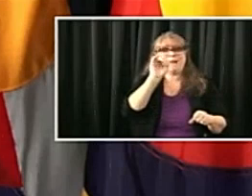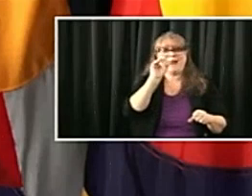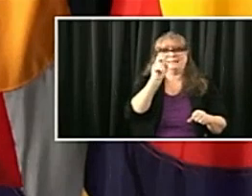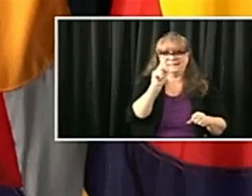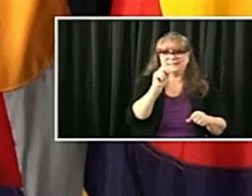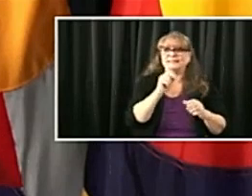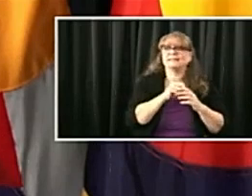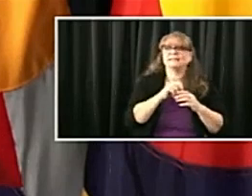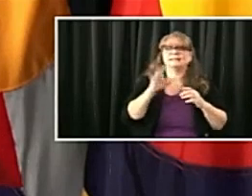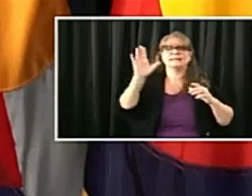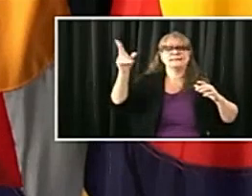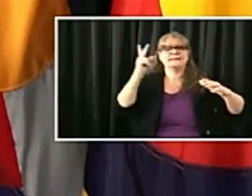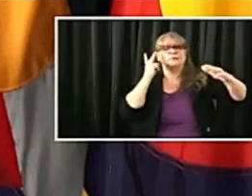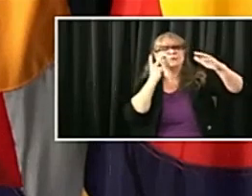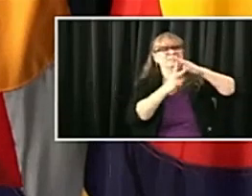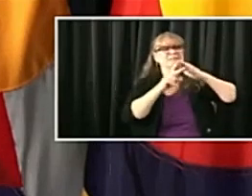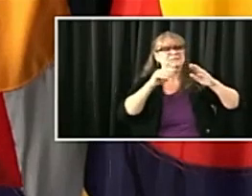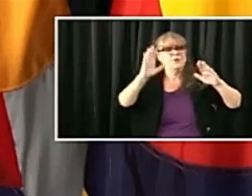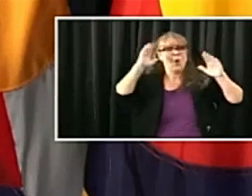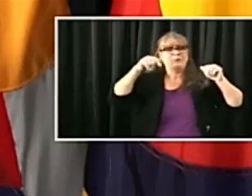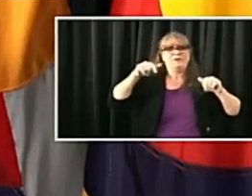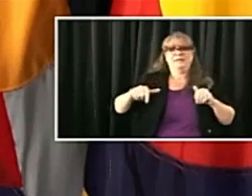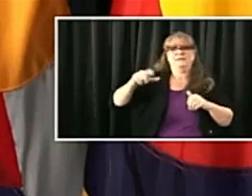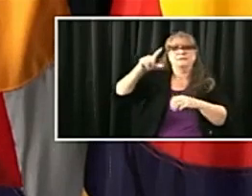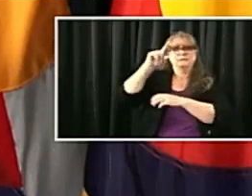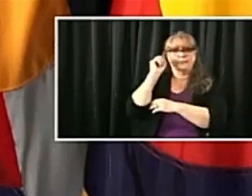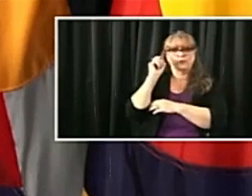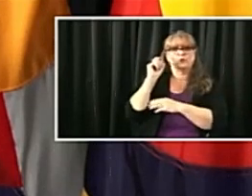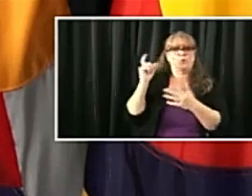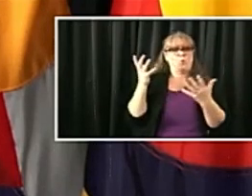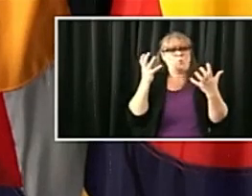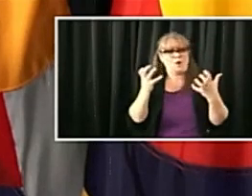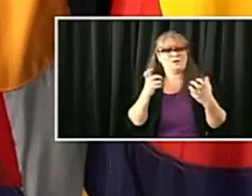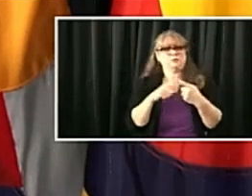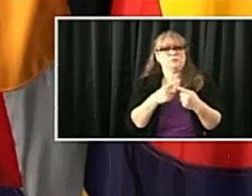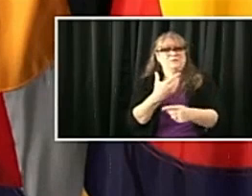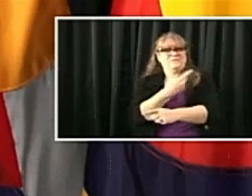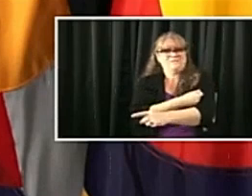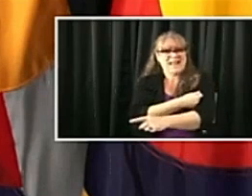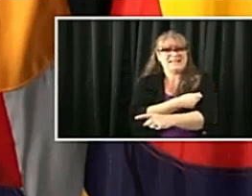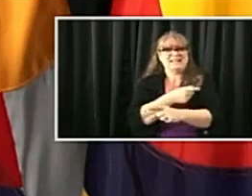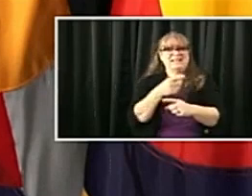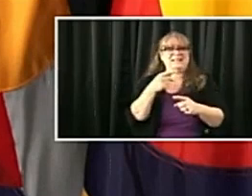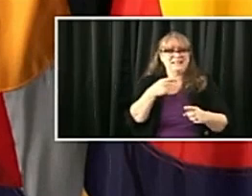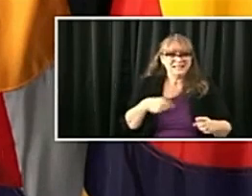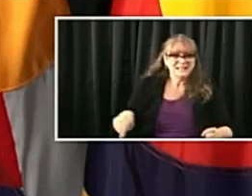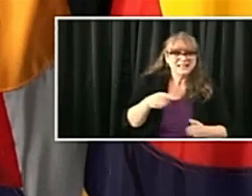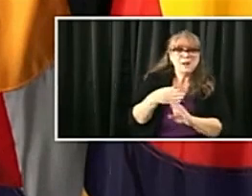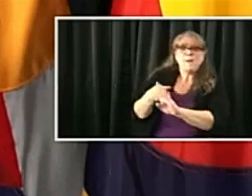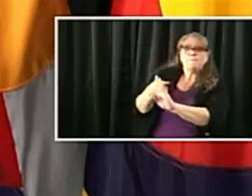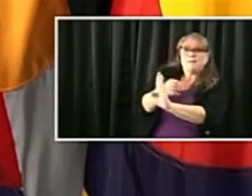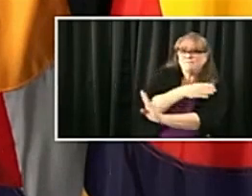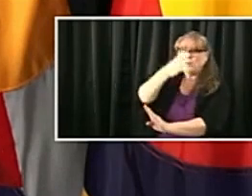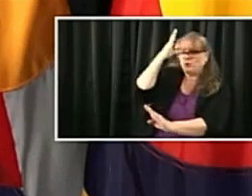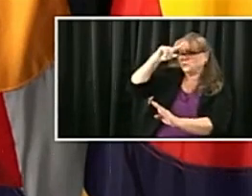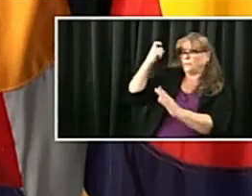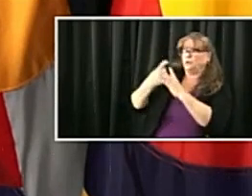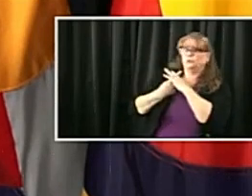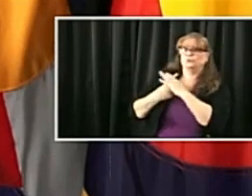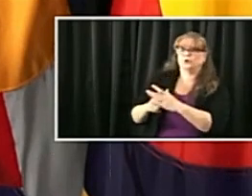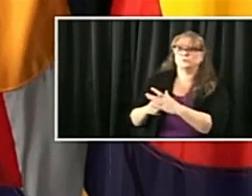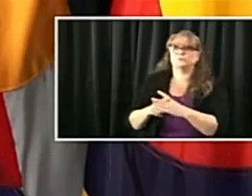summer, and everybody who wants a vaccine will be able to get it. So if that's the case, and they certainly have more visibility on supply than us,